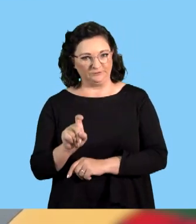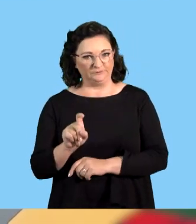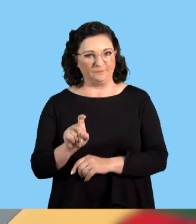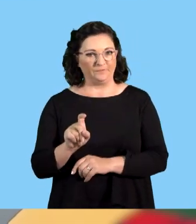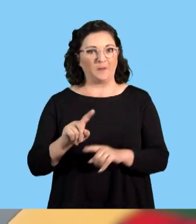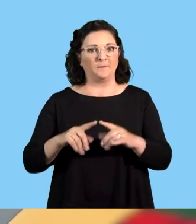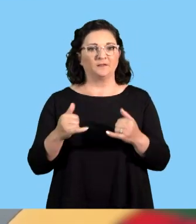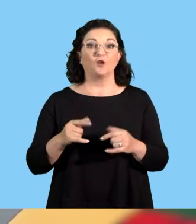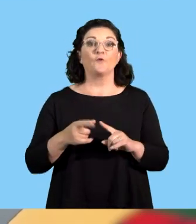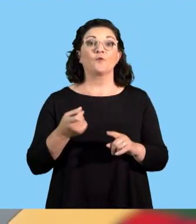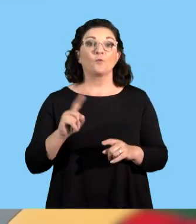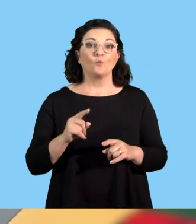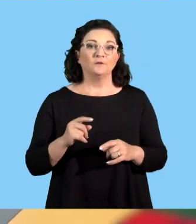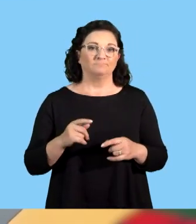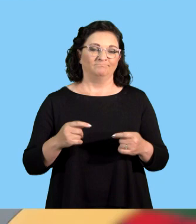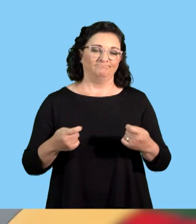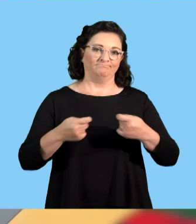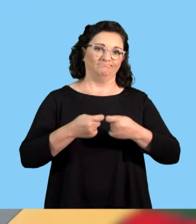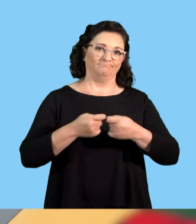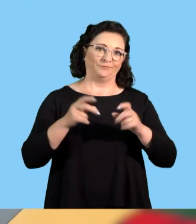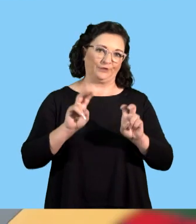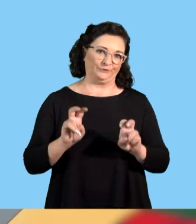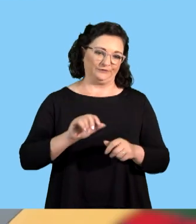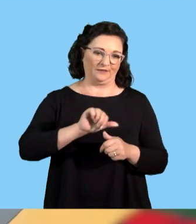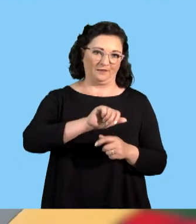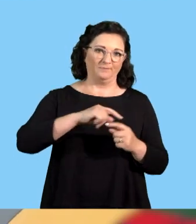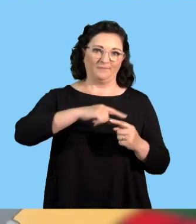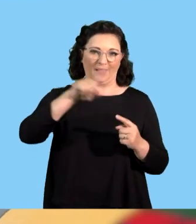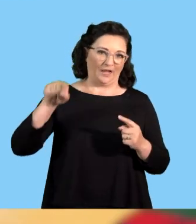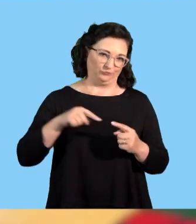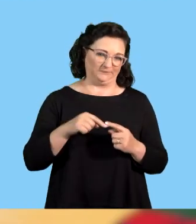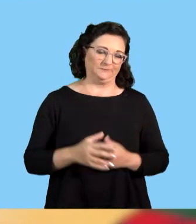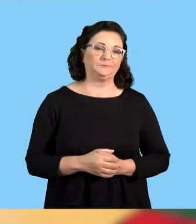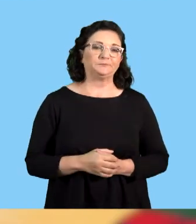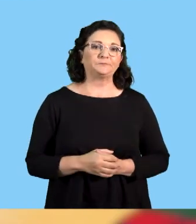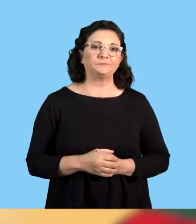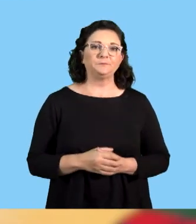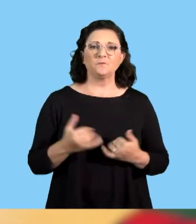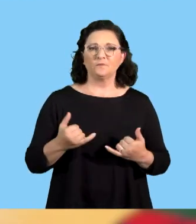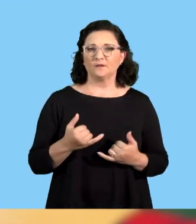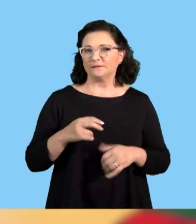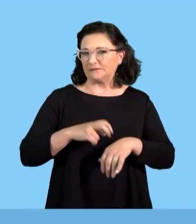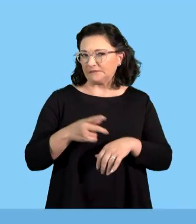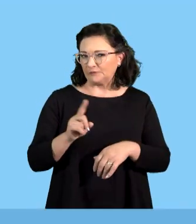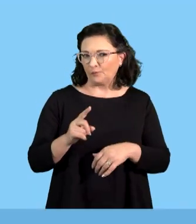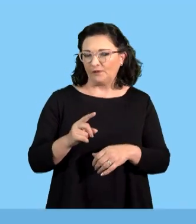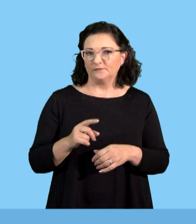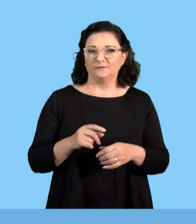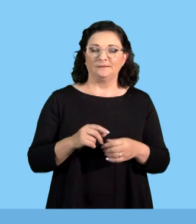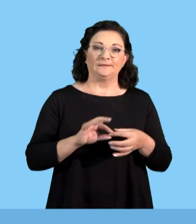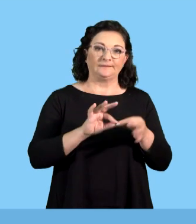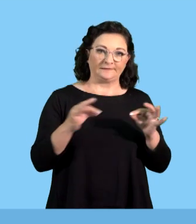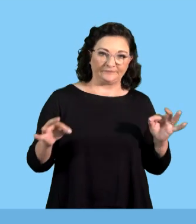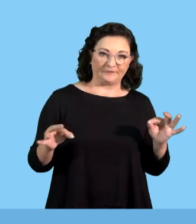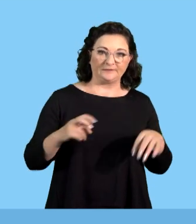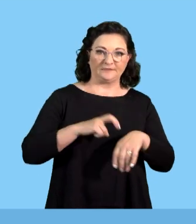are based on the effect of electric current. So let's start. The first question given to us needs us to write down our own definition